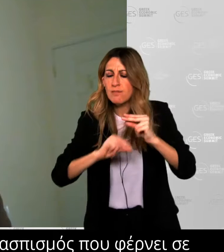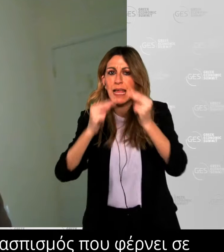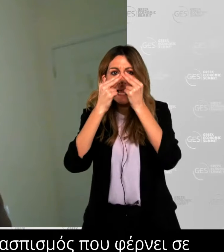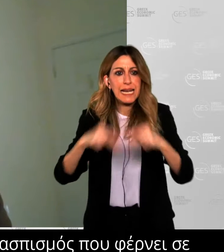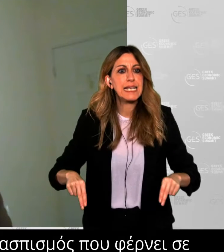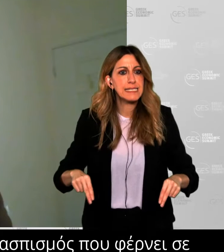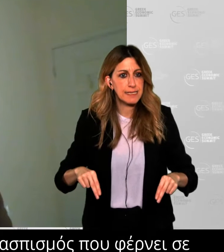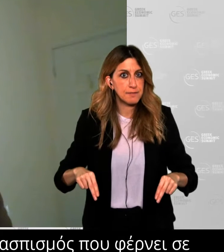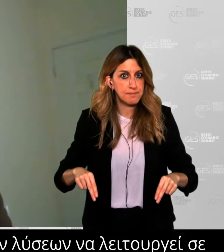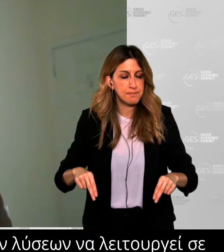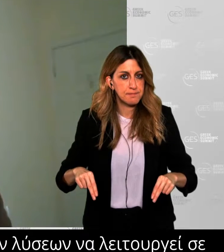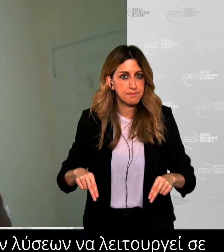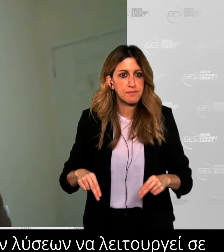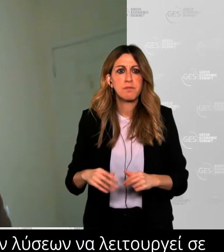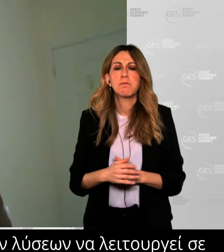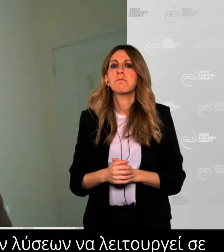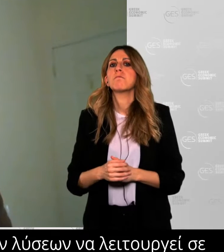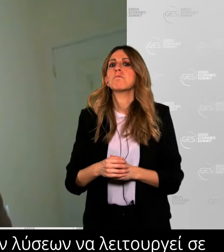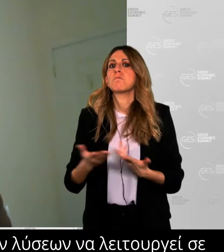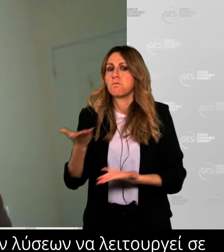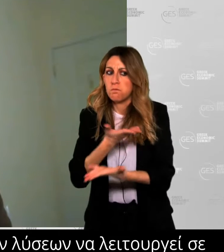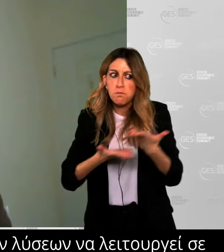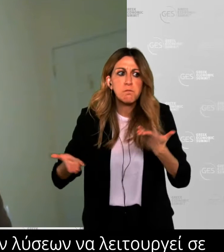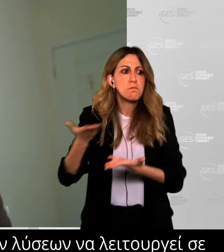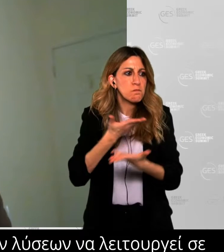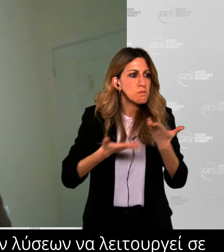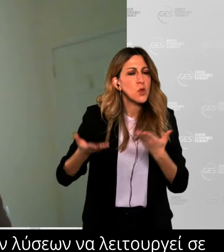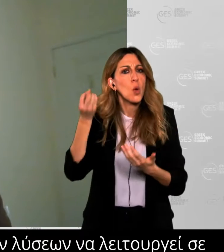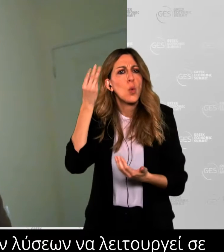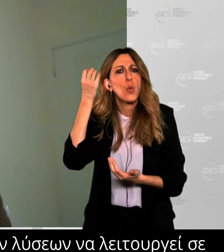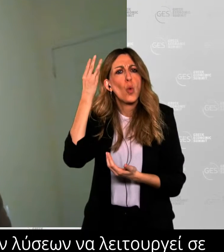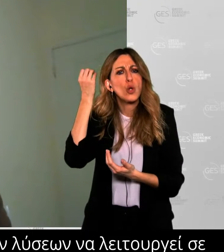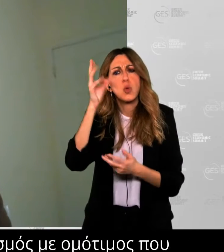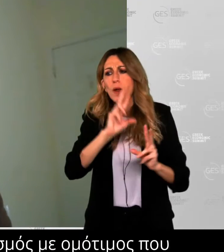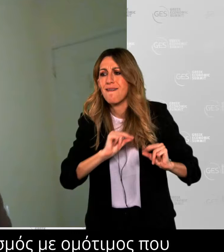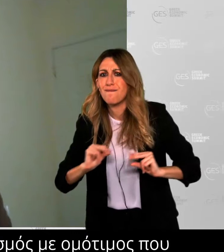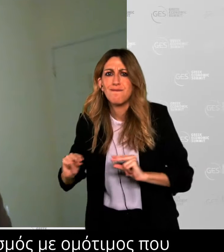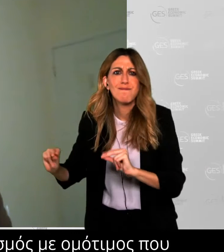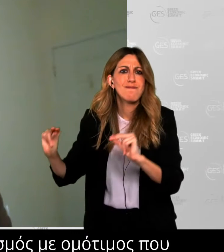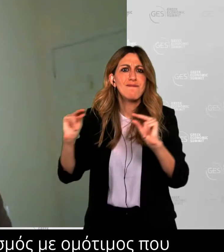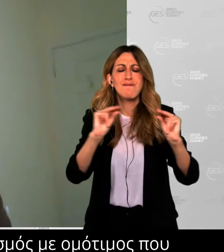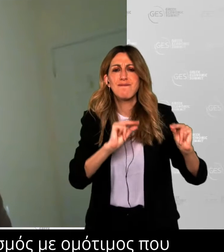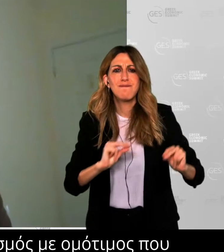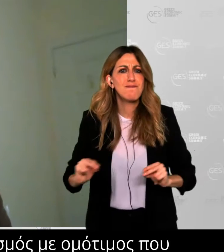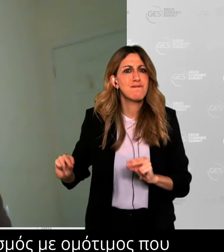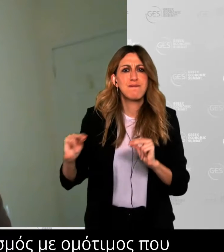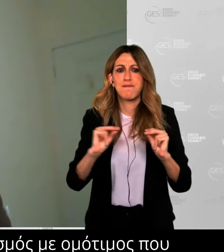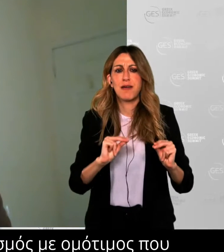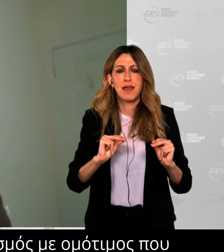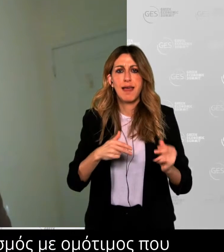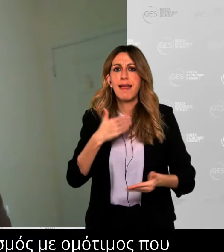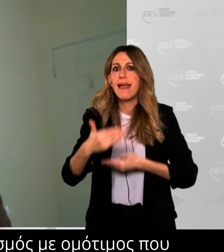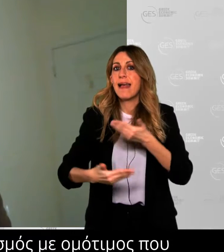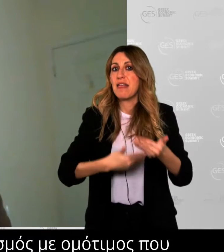ambition. For Net Zero Banking Alliance, as I've spoken to, the process is that a bank, and I should acknowledge here that the Secretariat